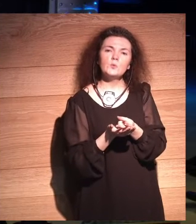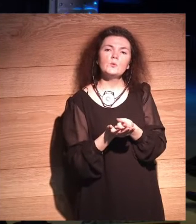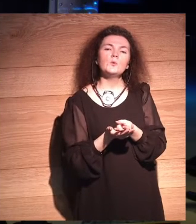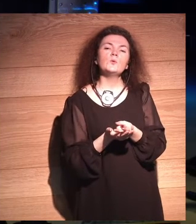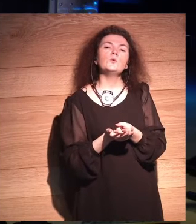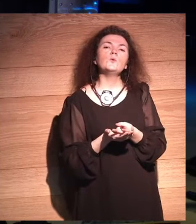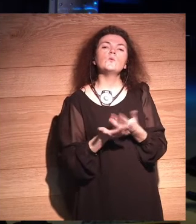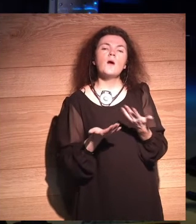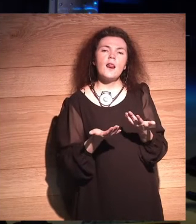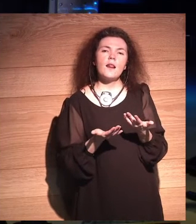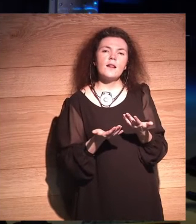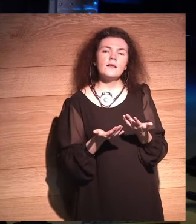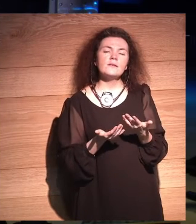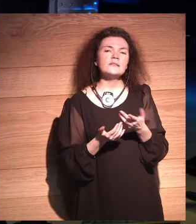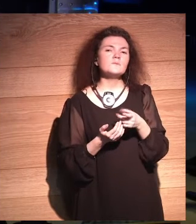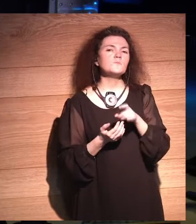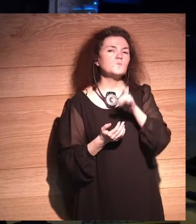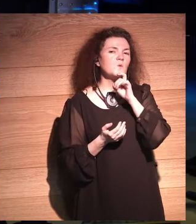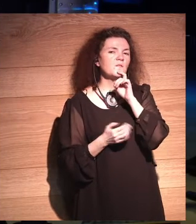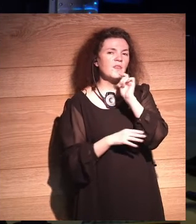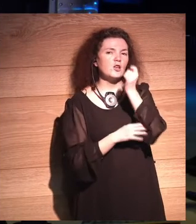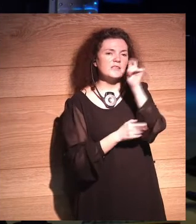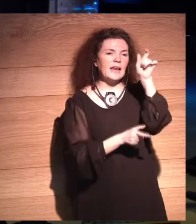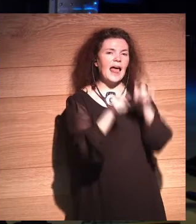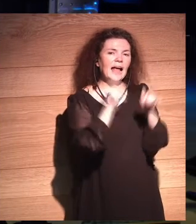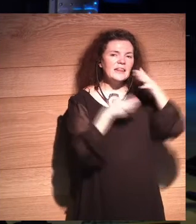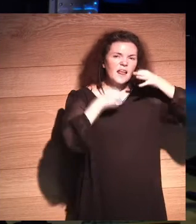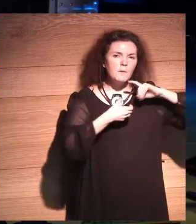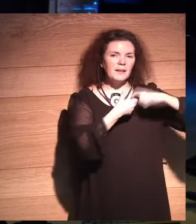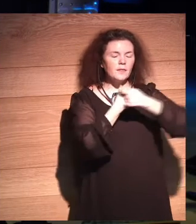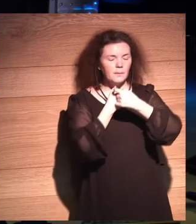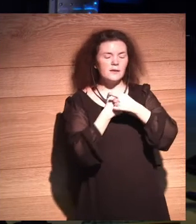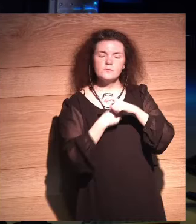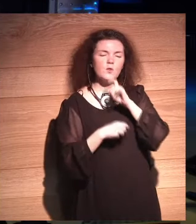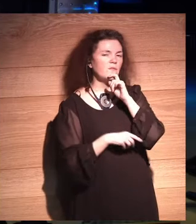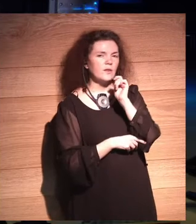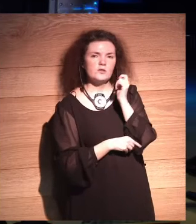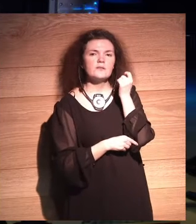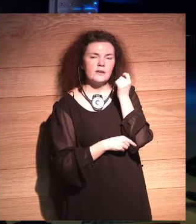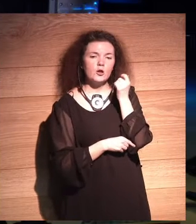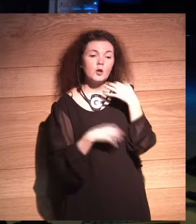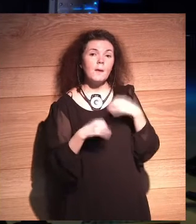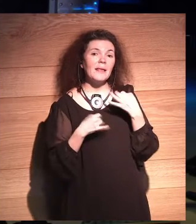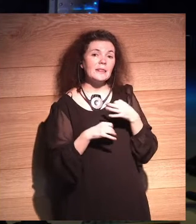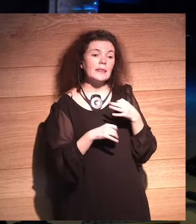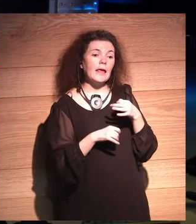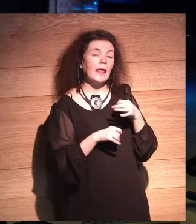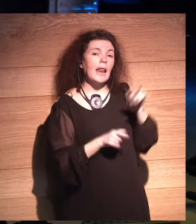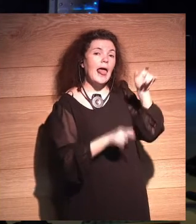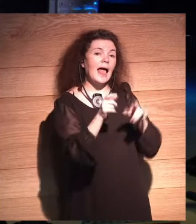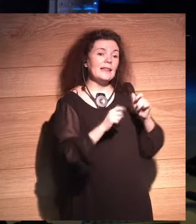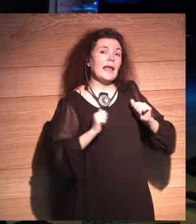very difficult to get people to participate. We tend to have these citizen engagement efforts like Decide here in Madrid that